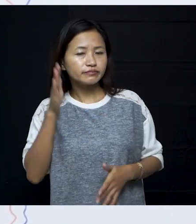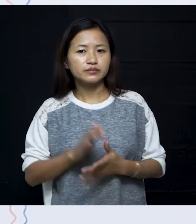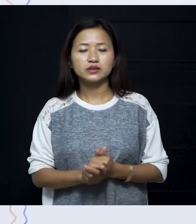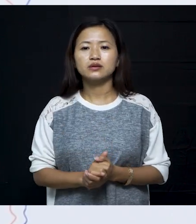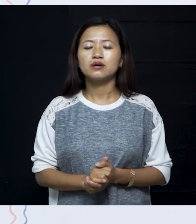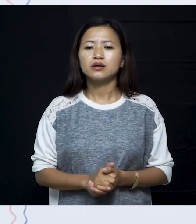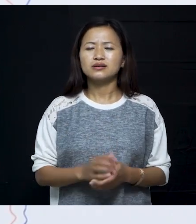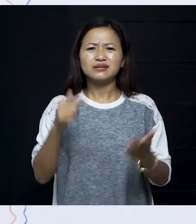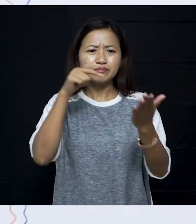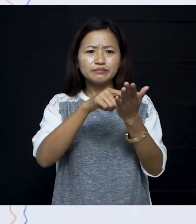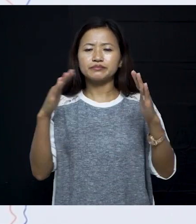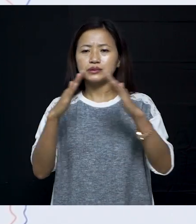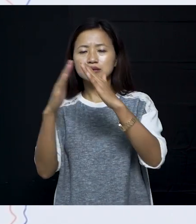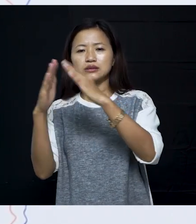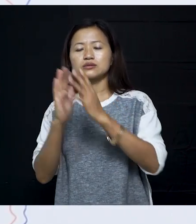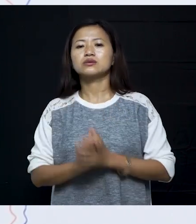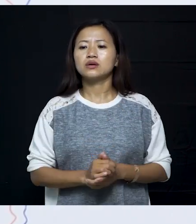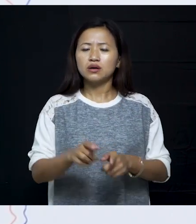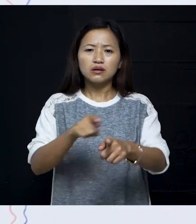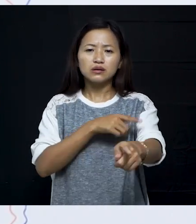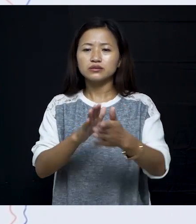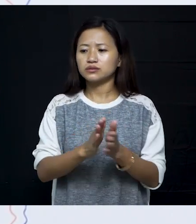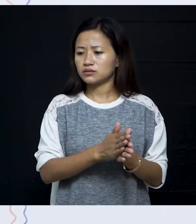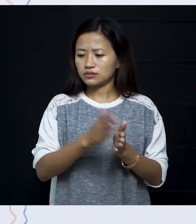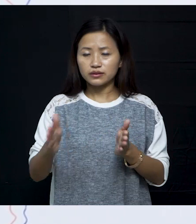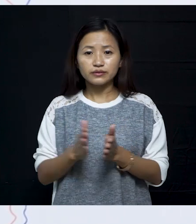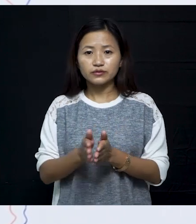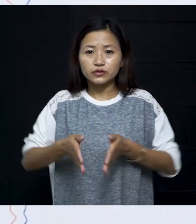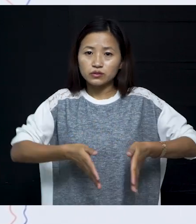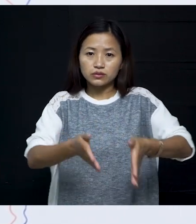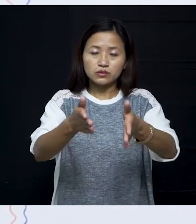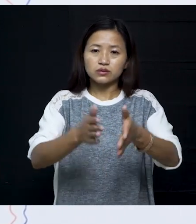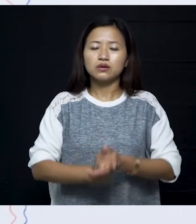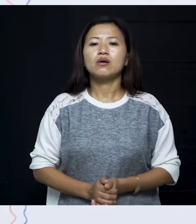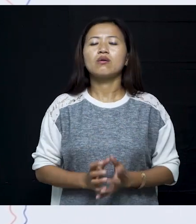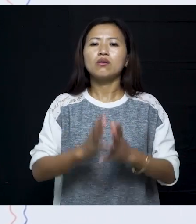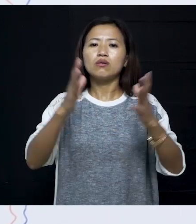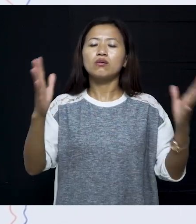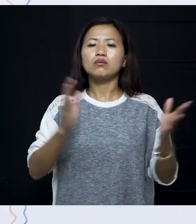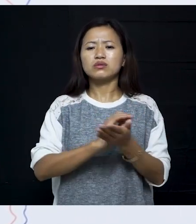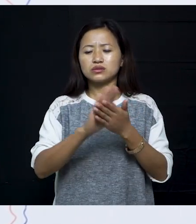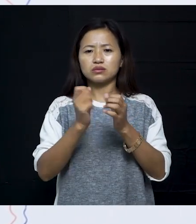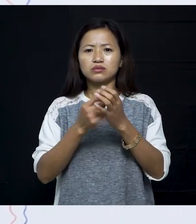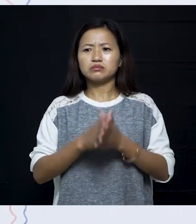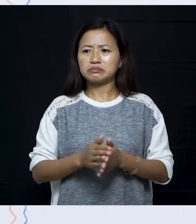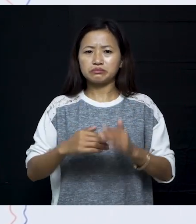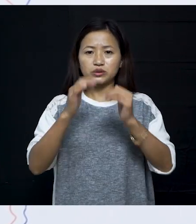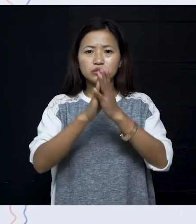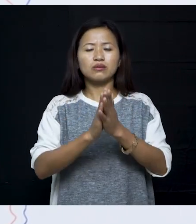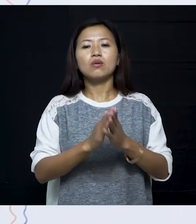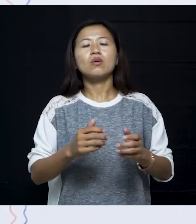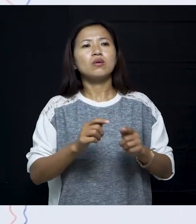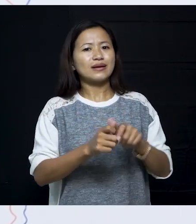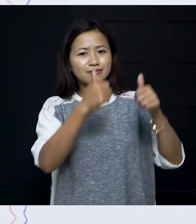especially in main towns, you would find that along the side of the road, there are lots of hoardings or billboards or signboards